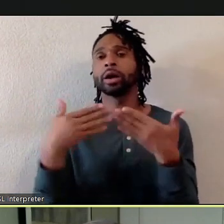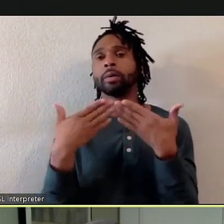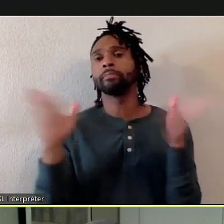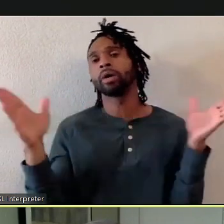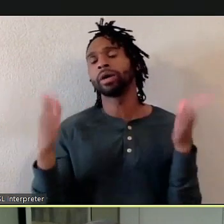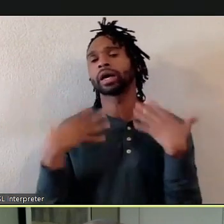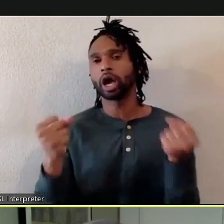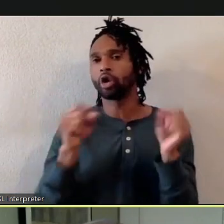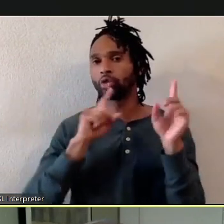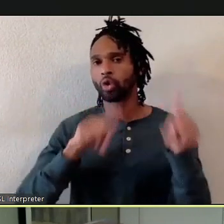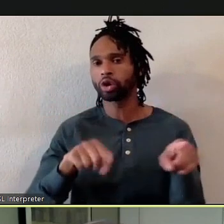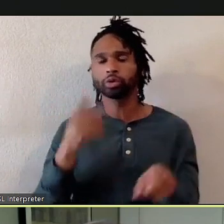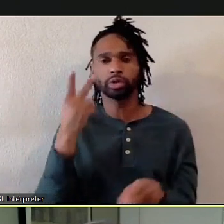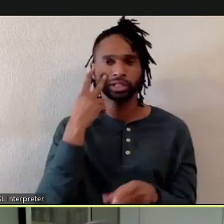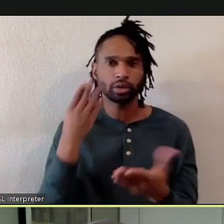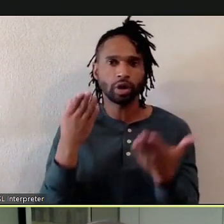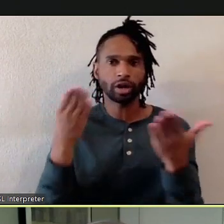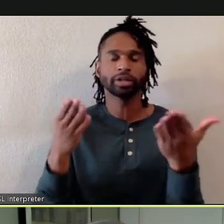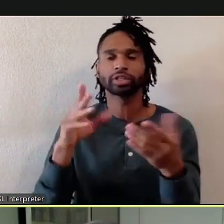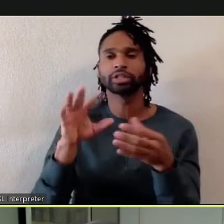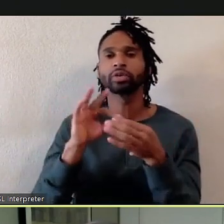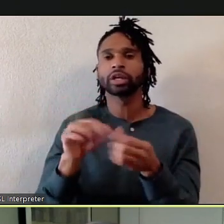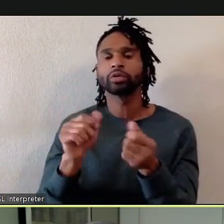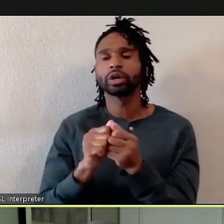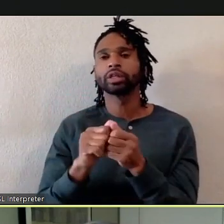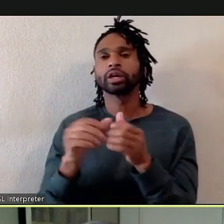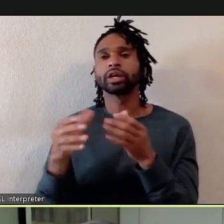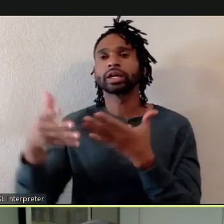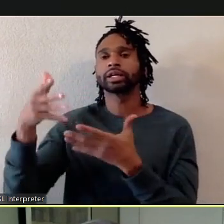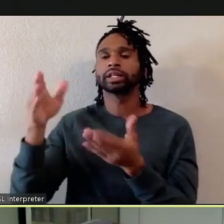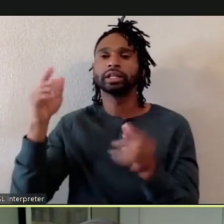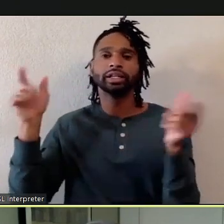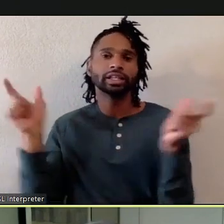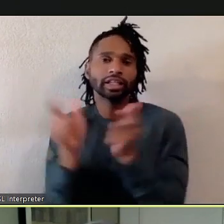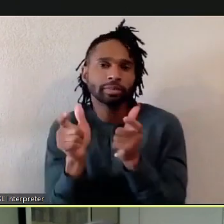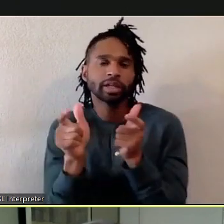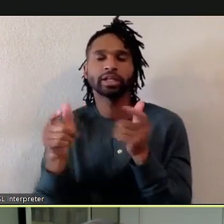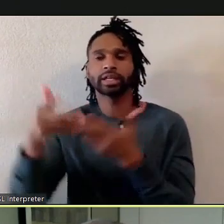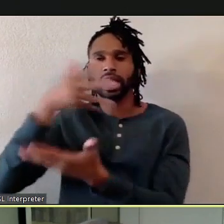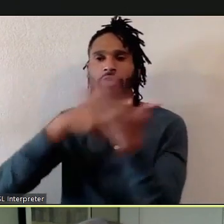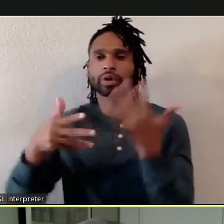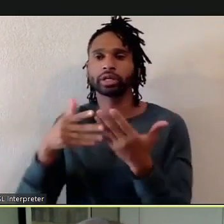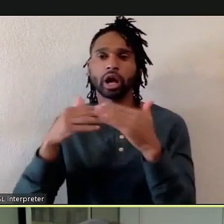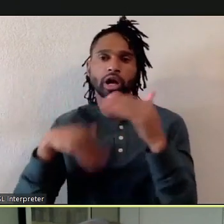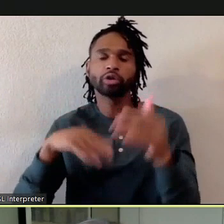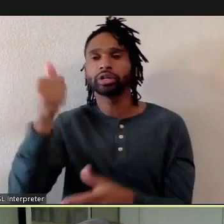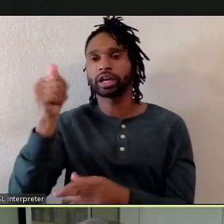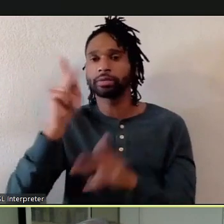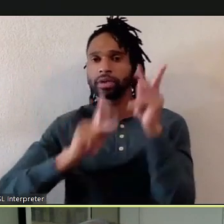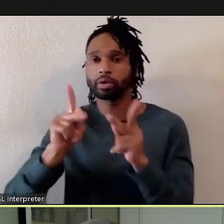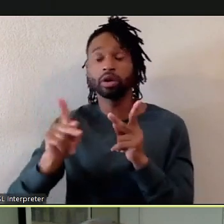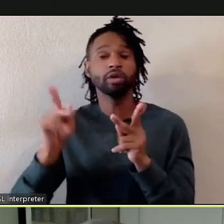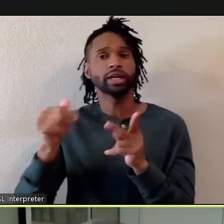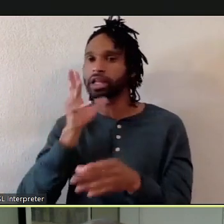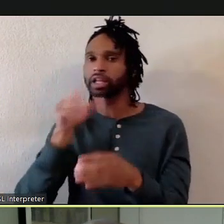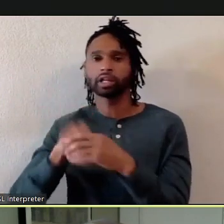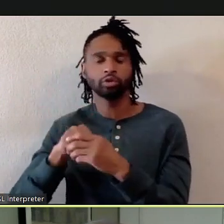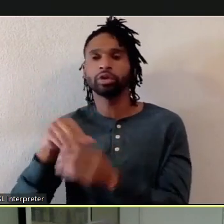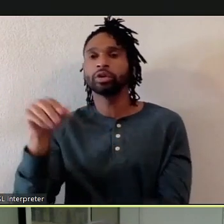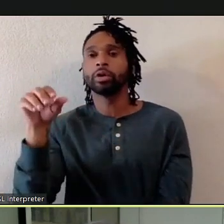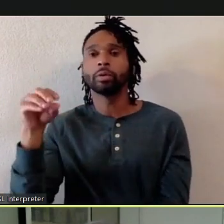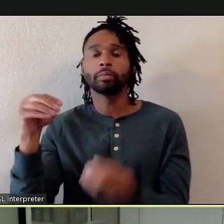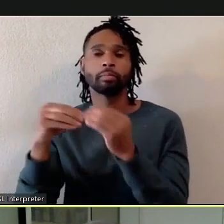see recommendations around gatherings of no more than 10 individuals, and that should include no more than 2 households. So